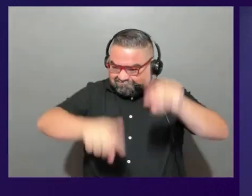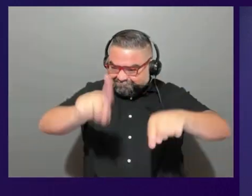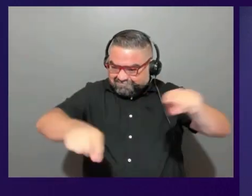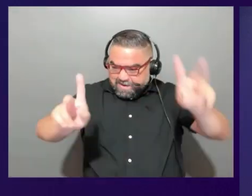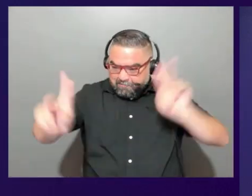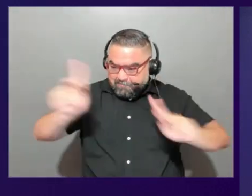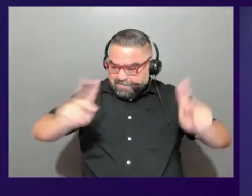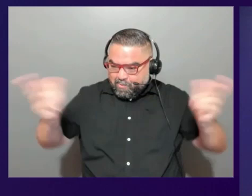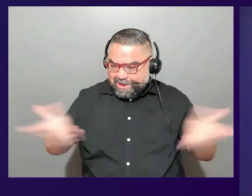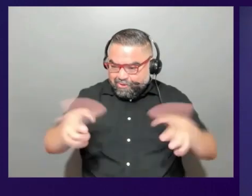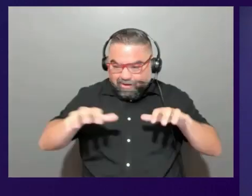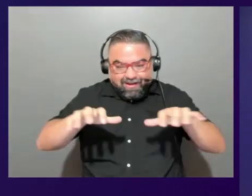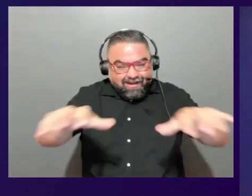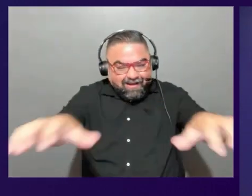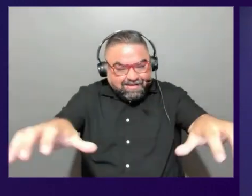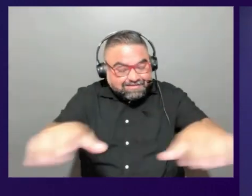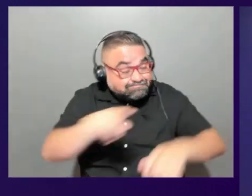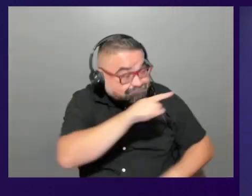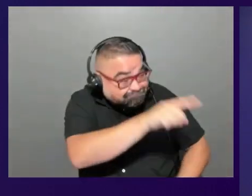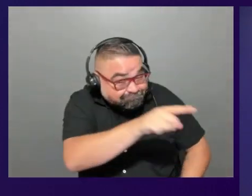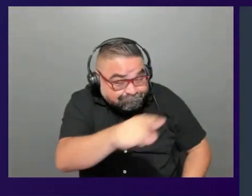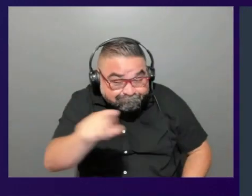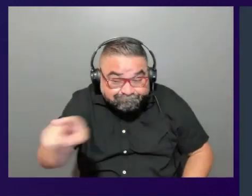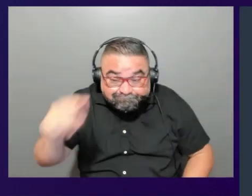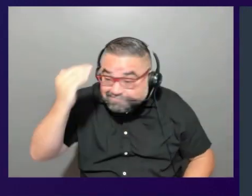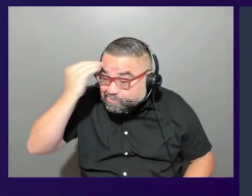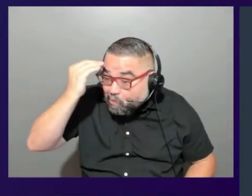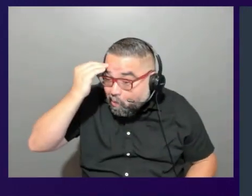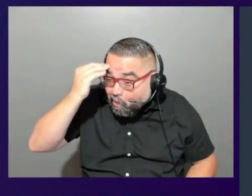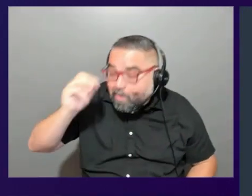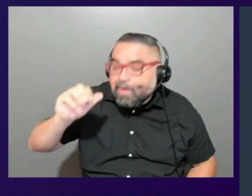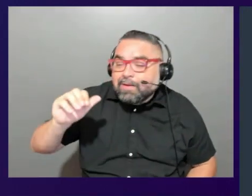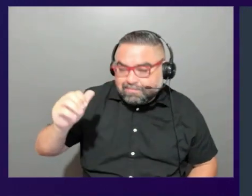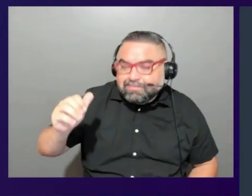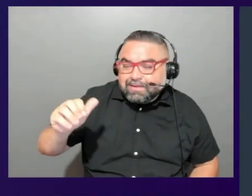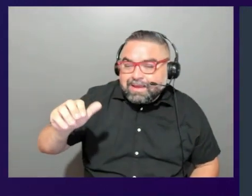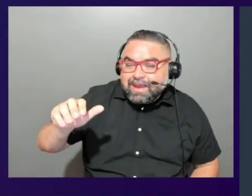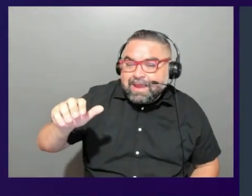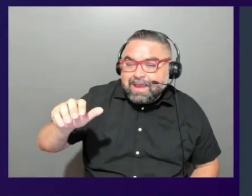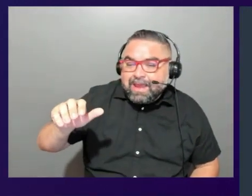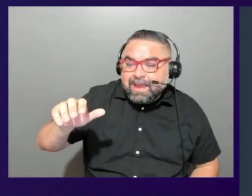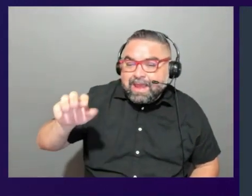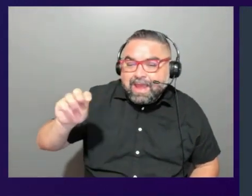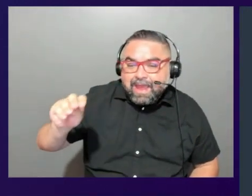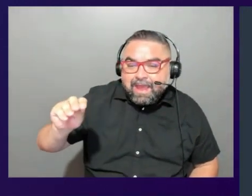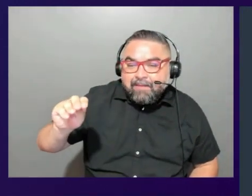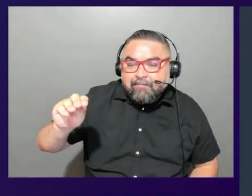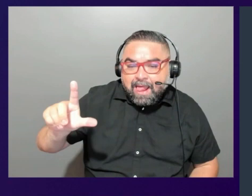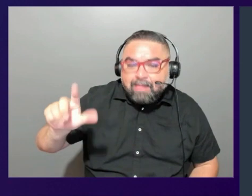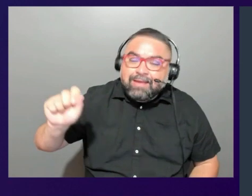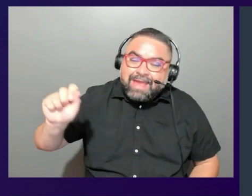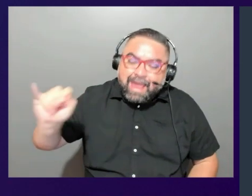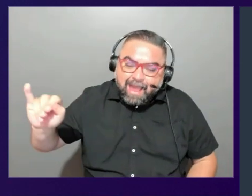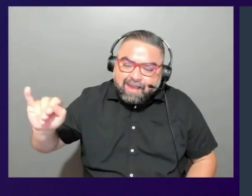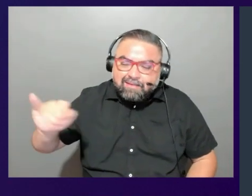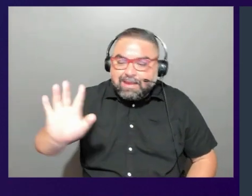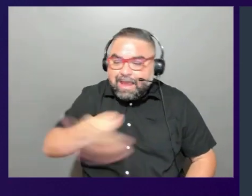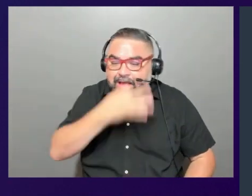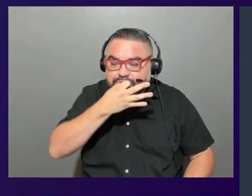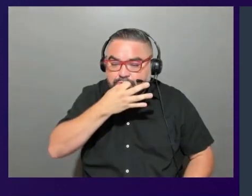you are familiar and are AI/ML experts, but we'd like to start with a quick level set on the different categories of